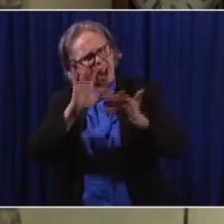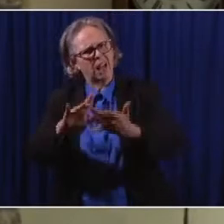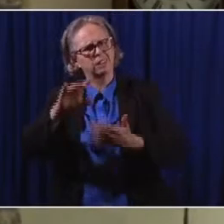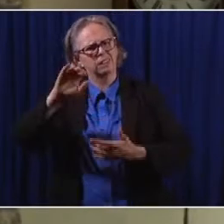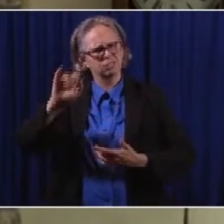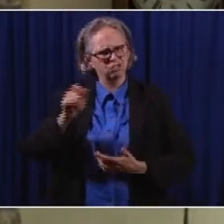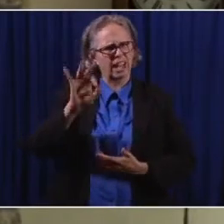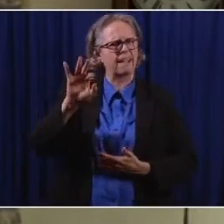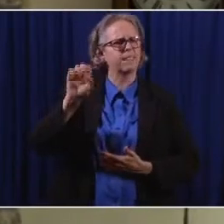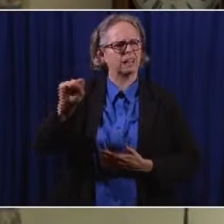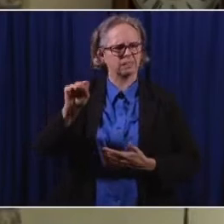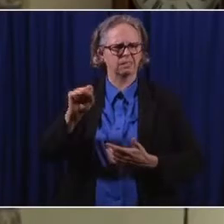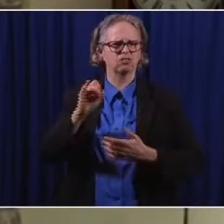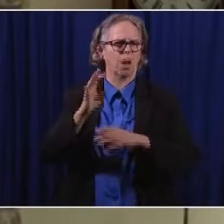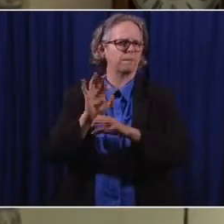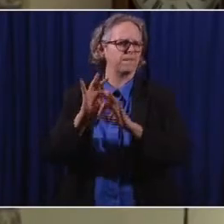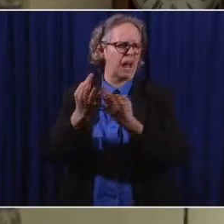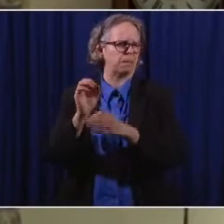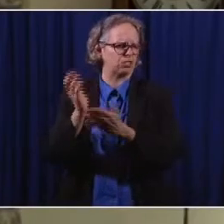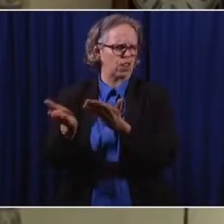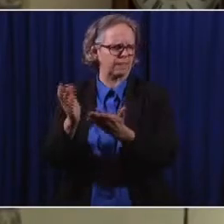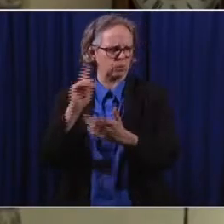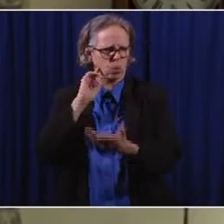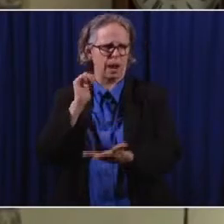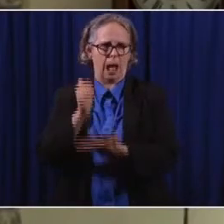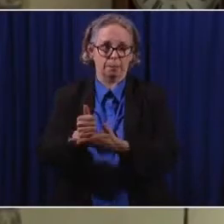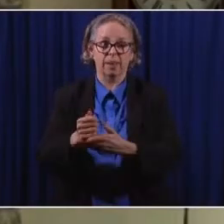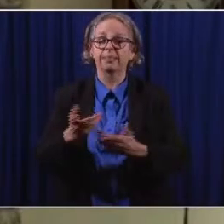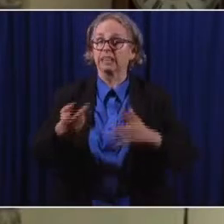to tell everyone that these checks are starting now out.